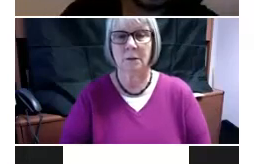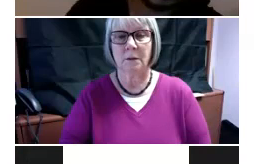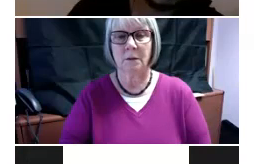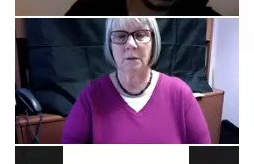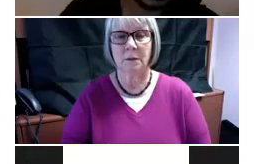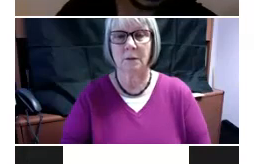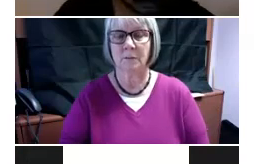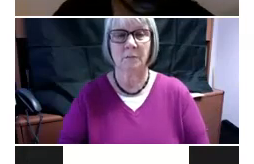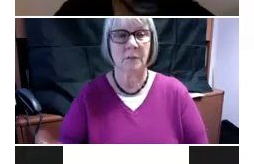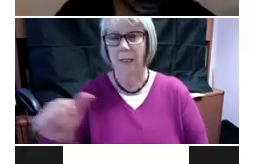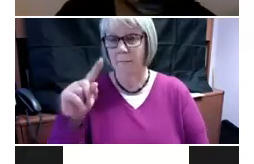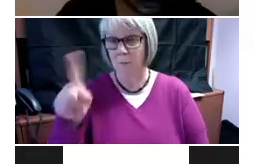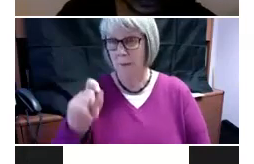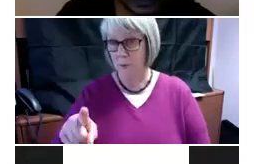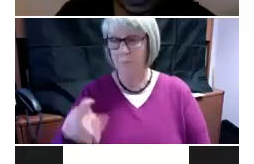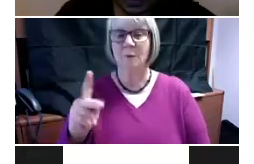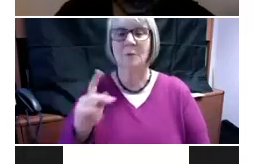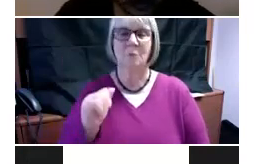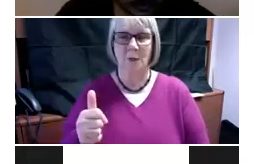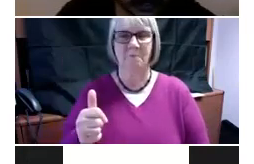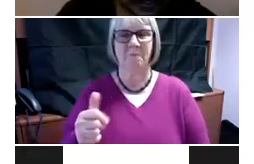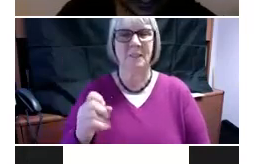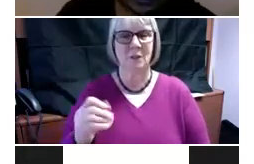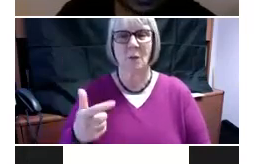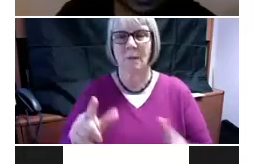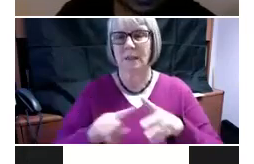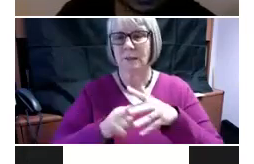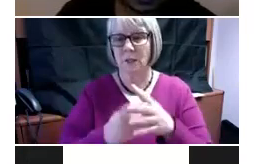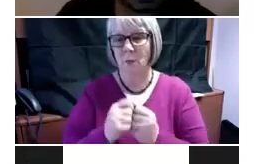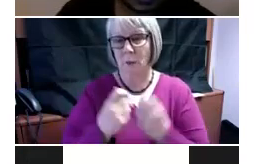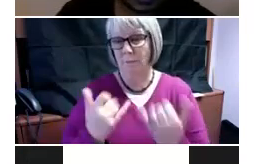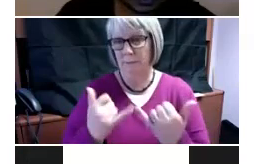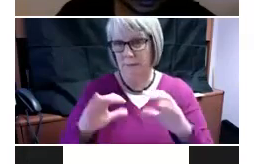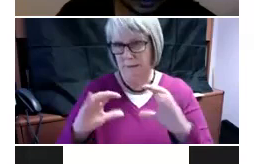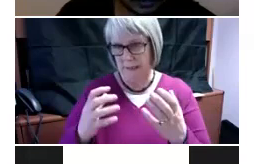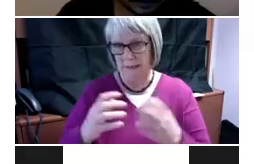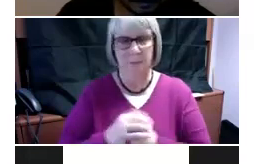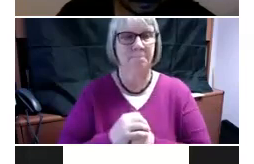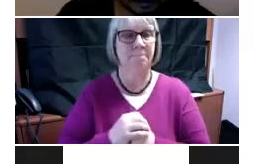Cool. Okay, so let's start with today's class.